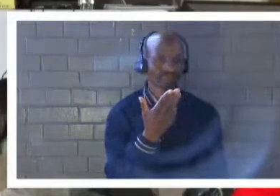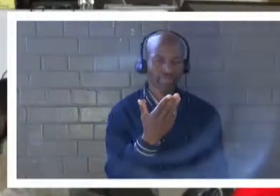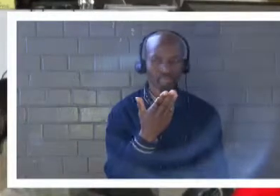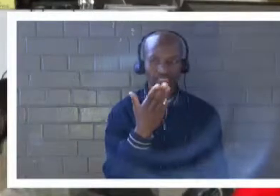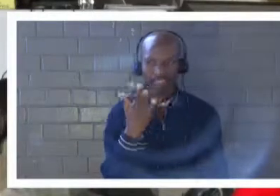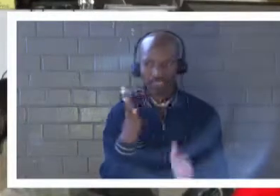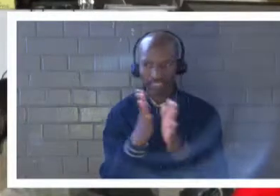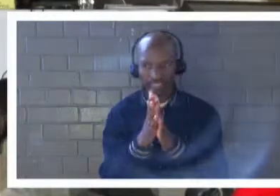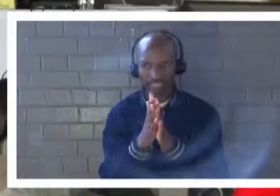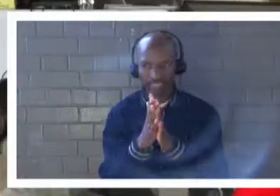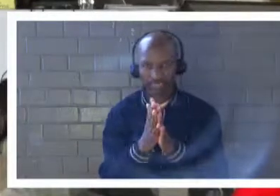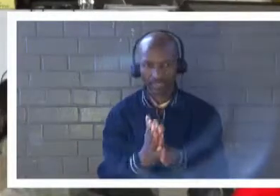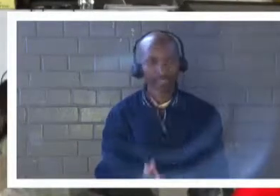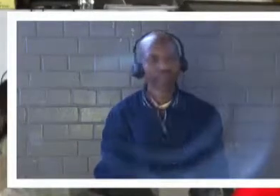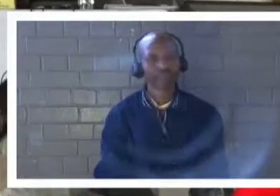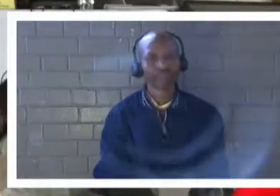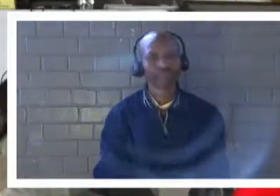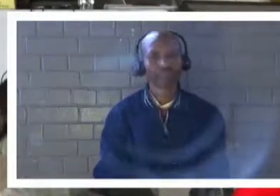7, 8, 9, 10.